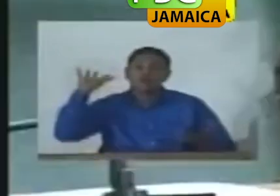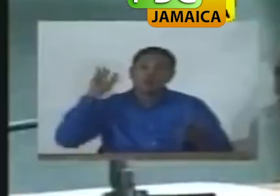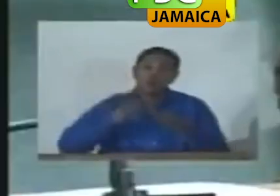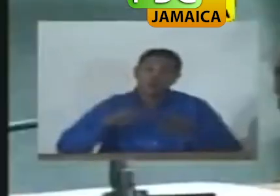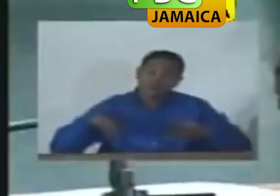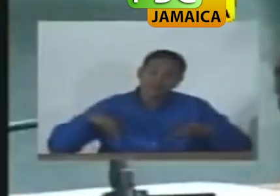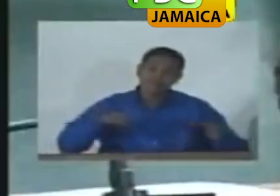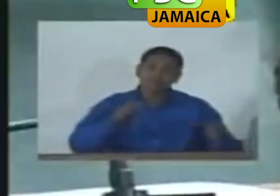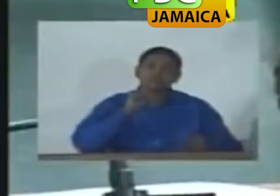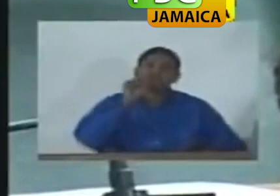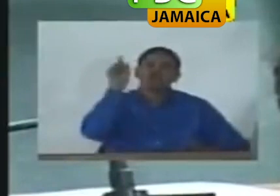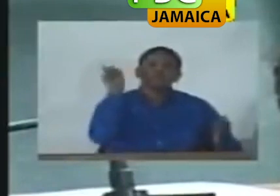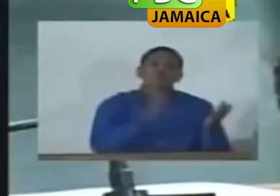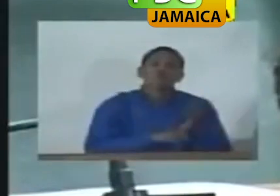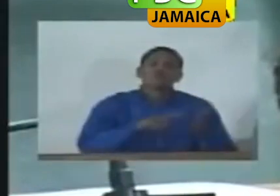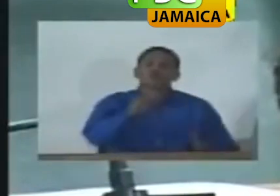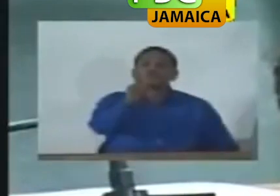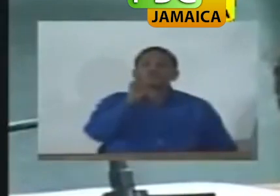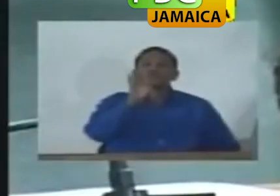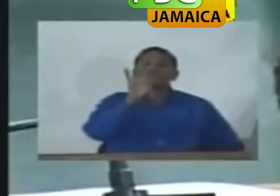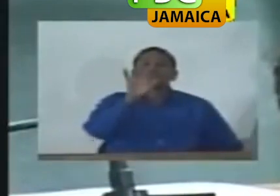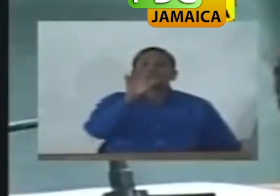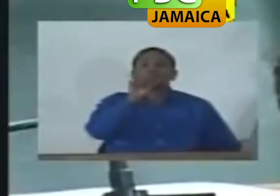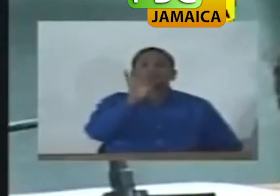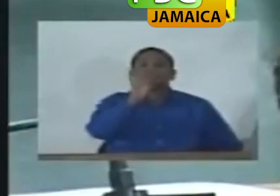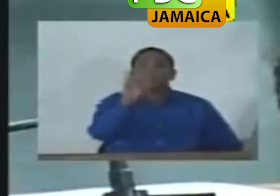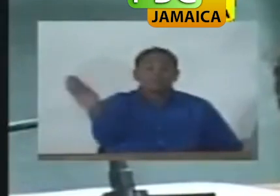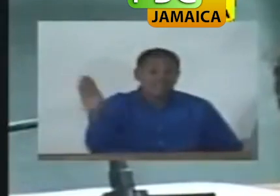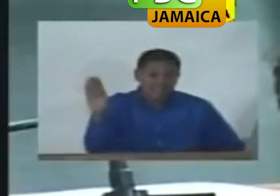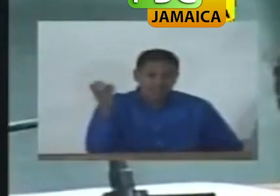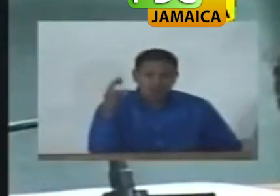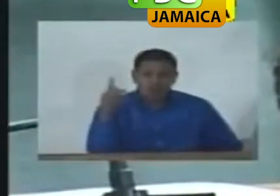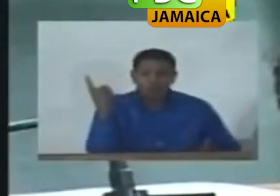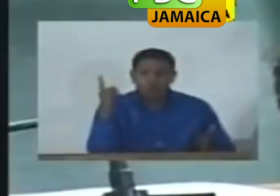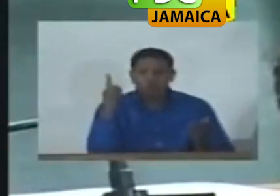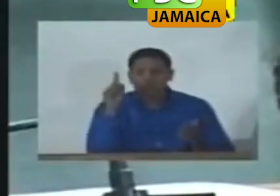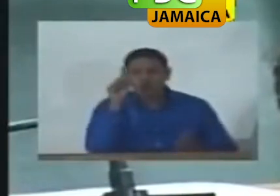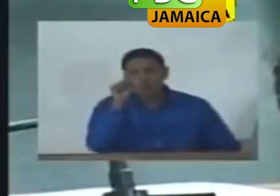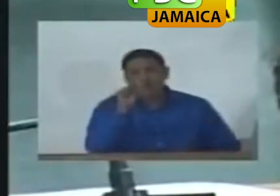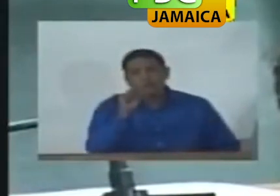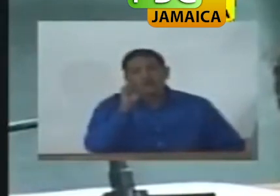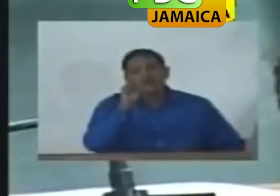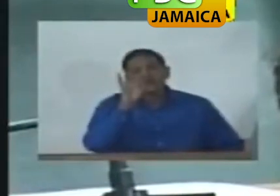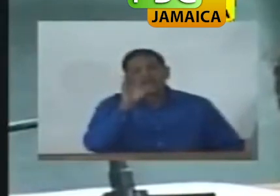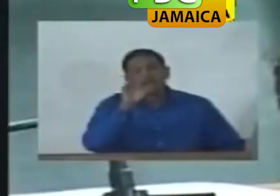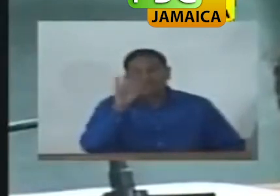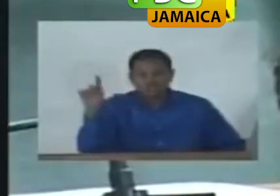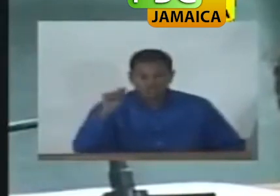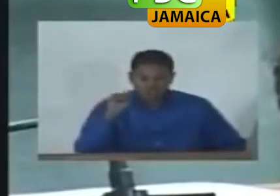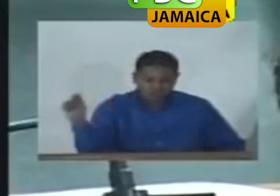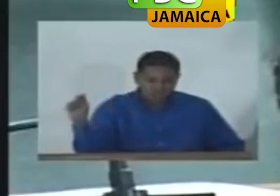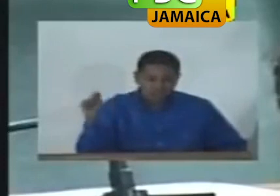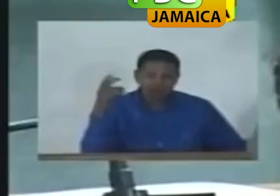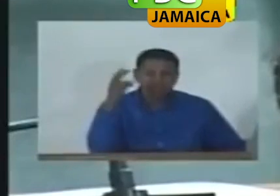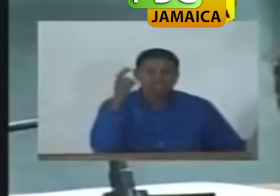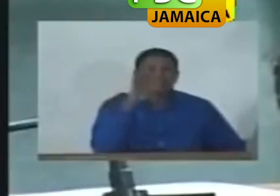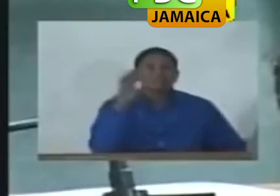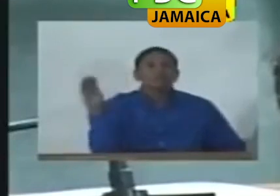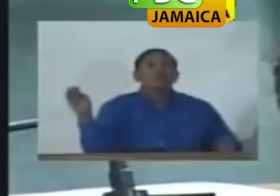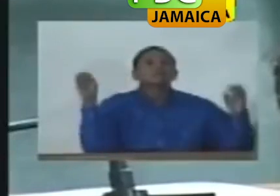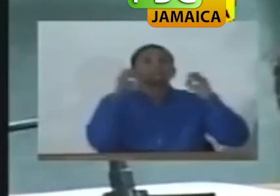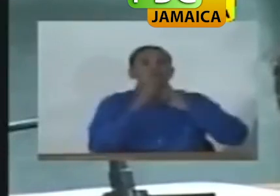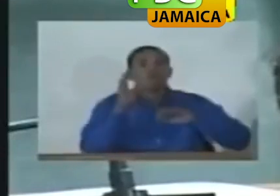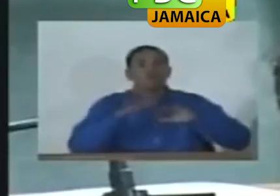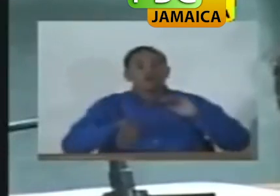of $1,293.8 billion, or $1.293 trillion, which is $17 billion more than